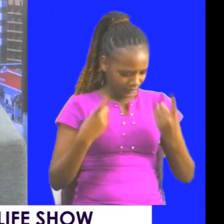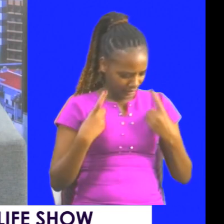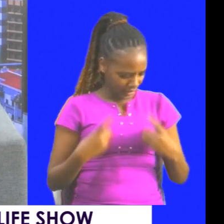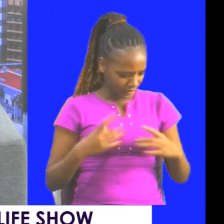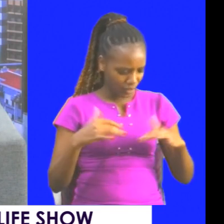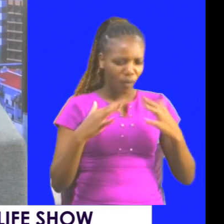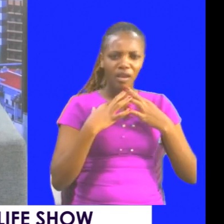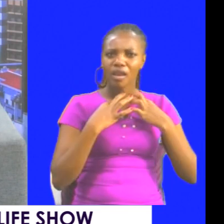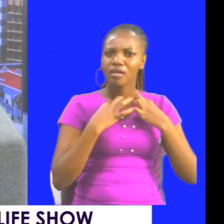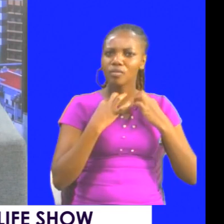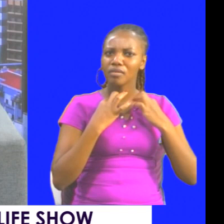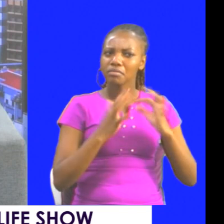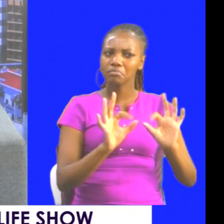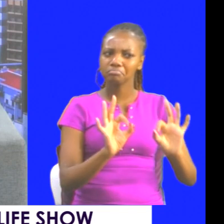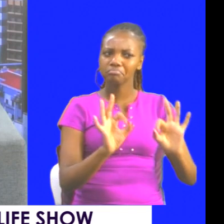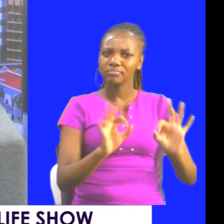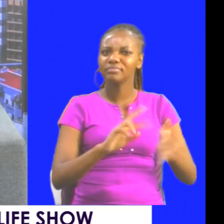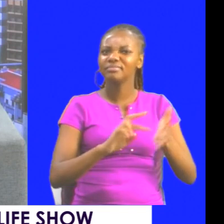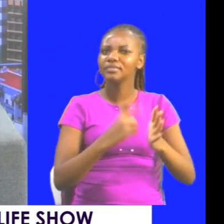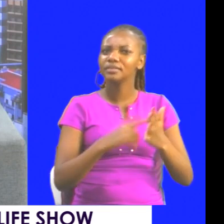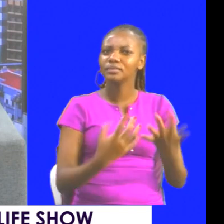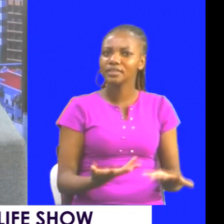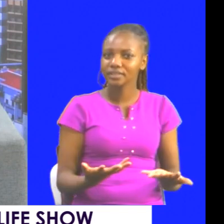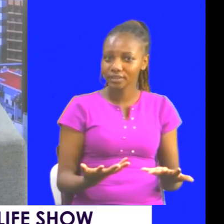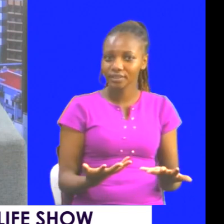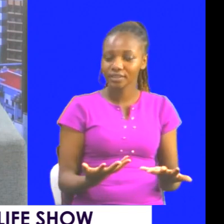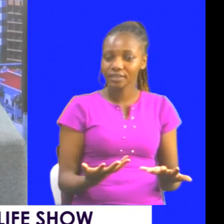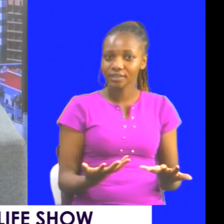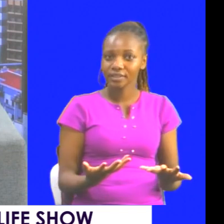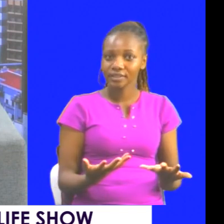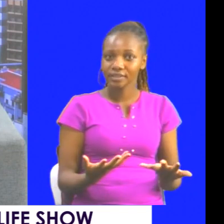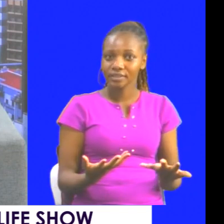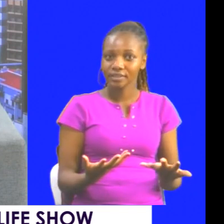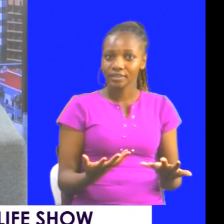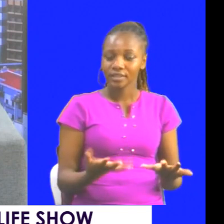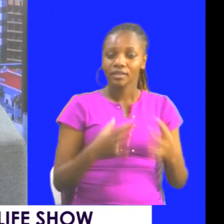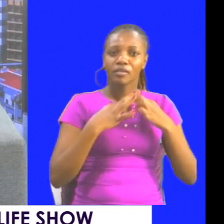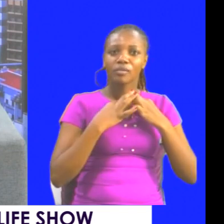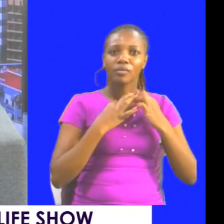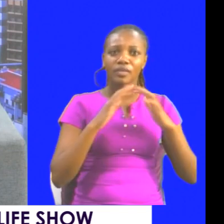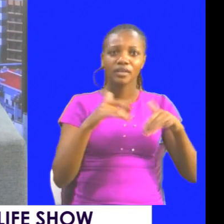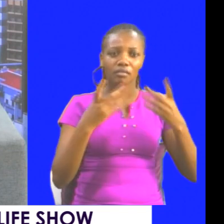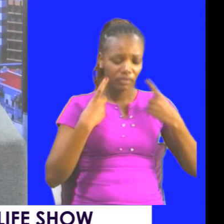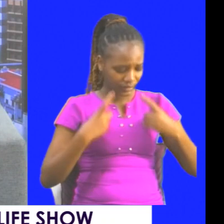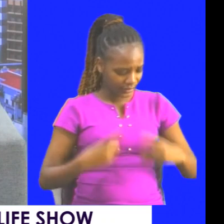in? How does dressing come in?